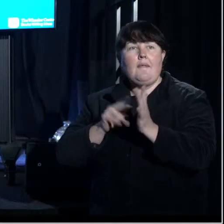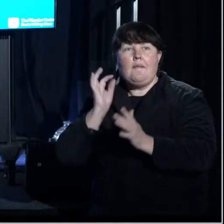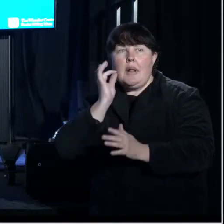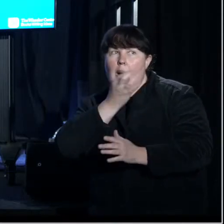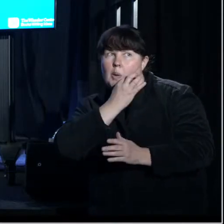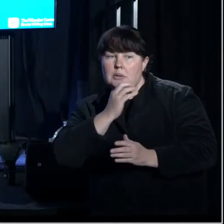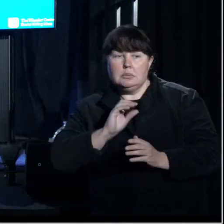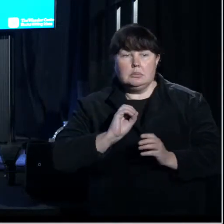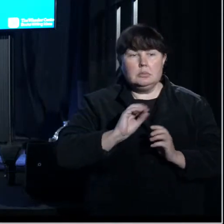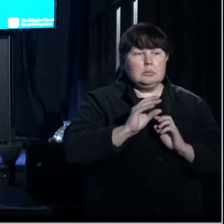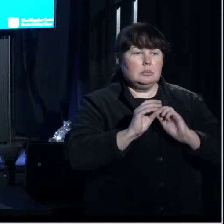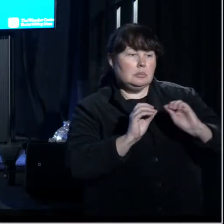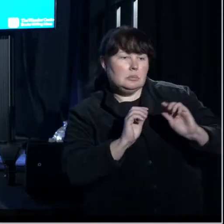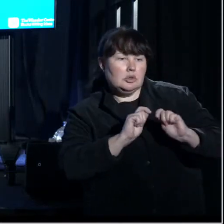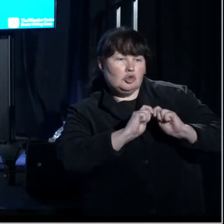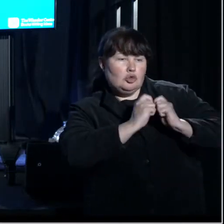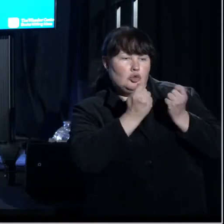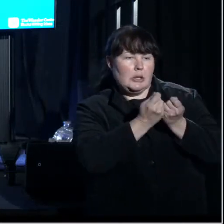into art,